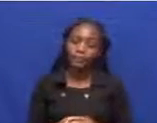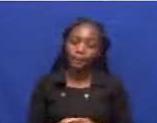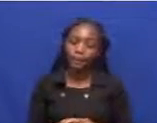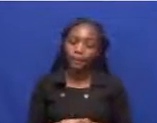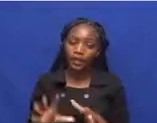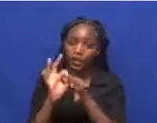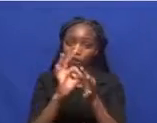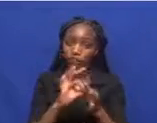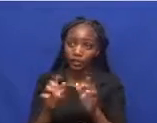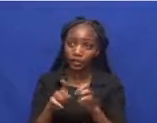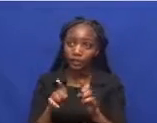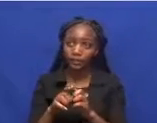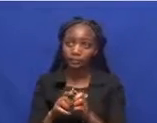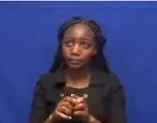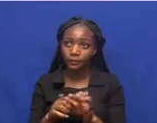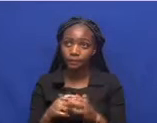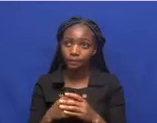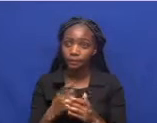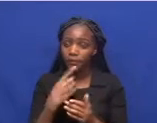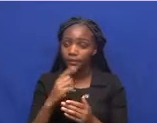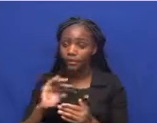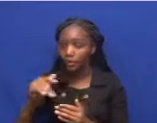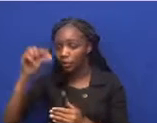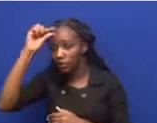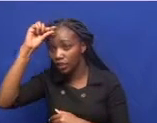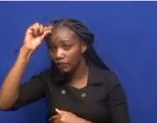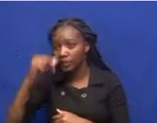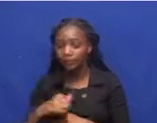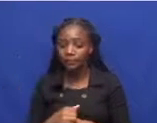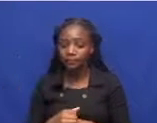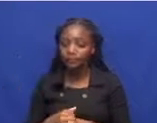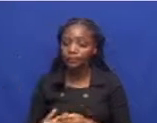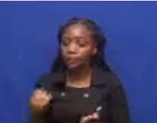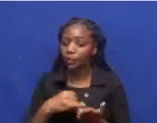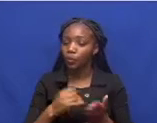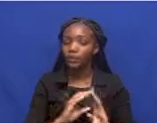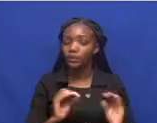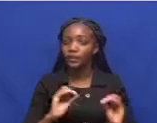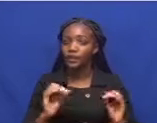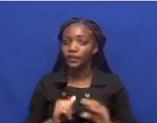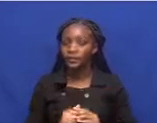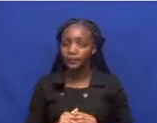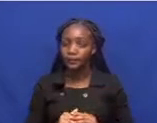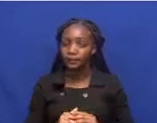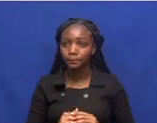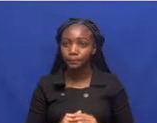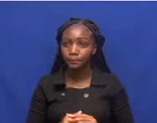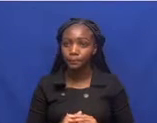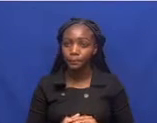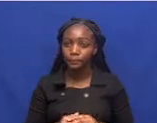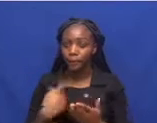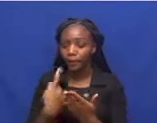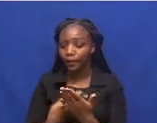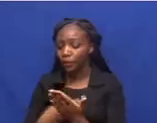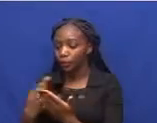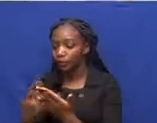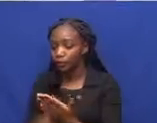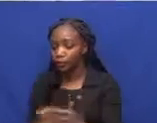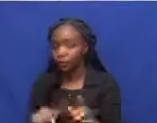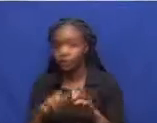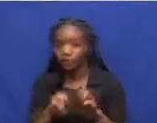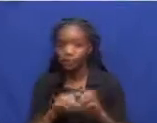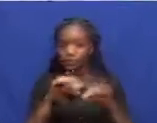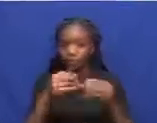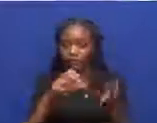monthly says county governments were not involved in the conceptualization, negotiation, and award of the